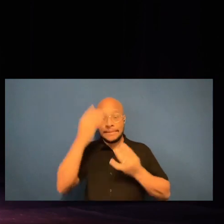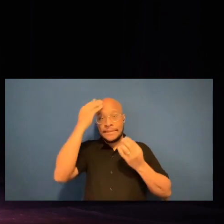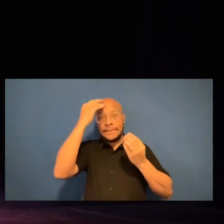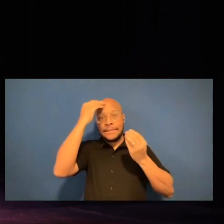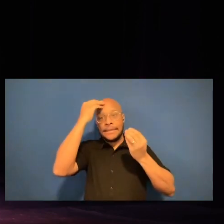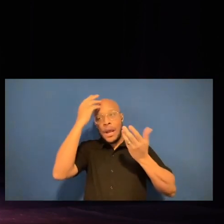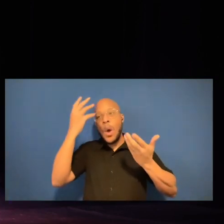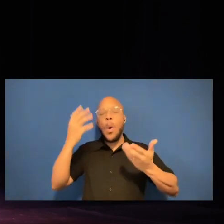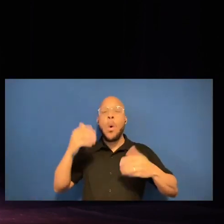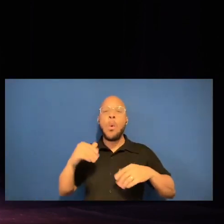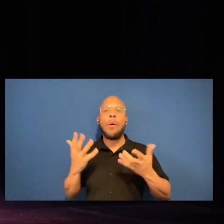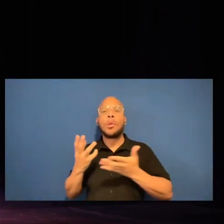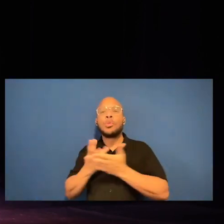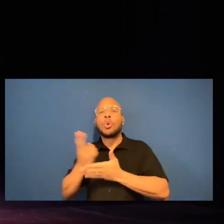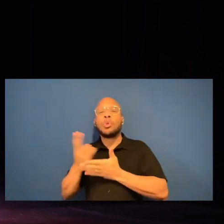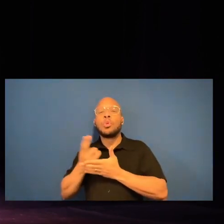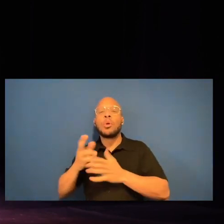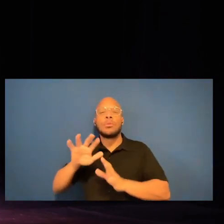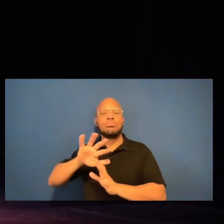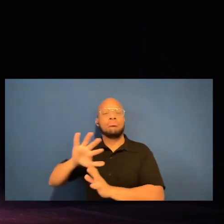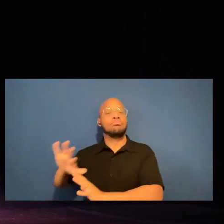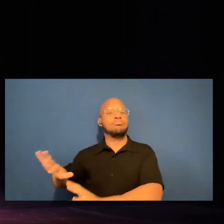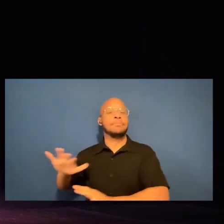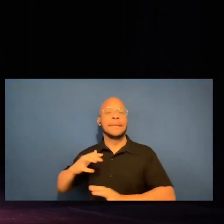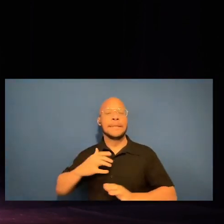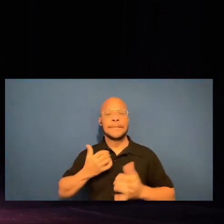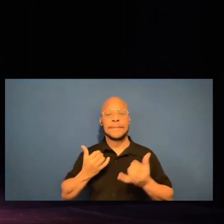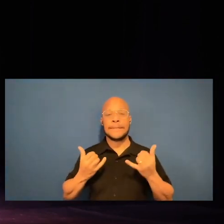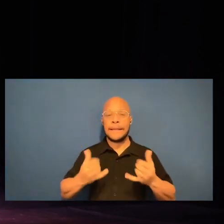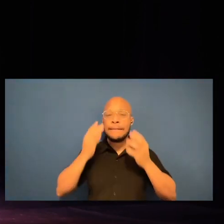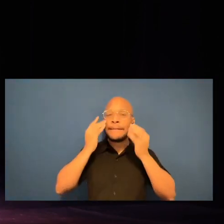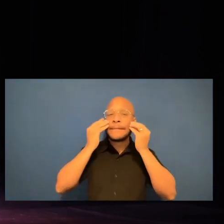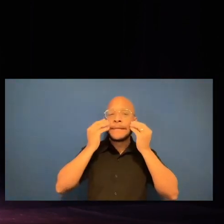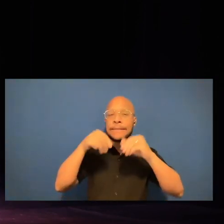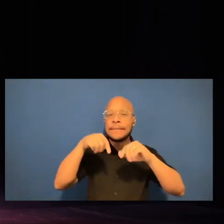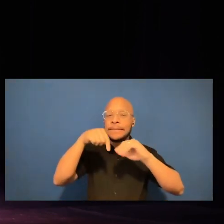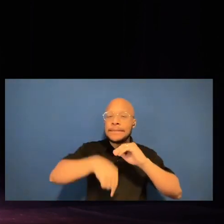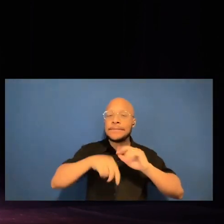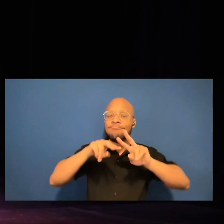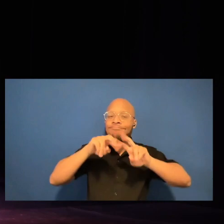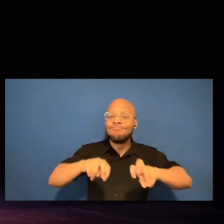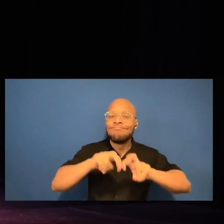the homogeneity of form in our mainstream opportunities,